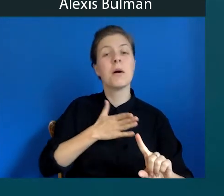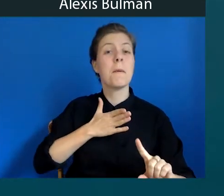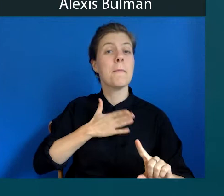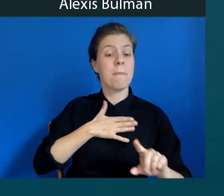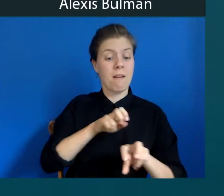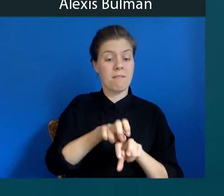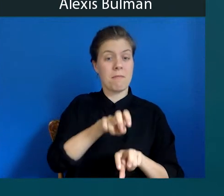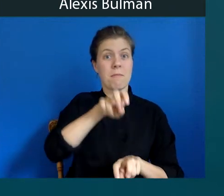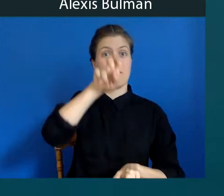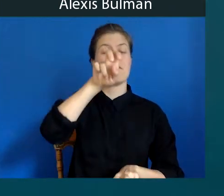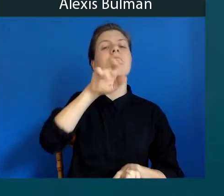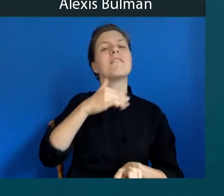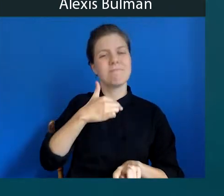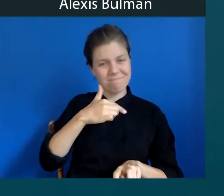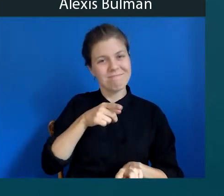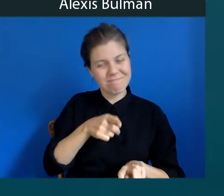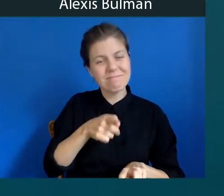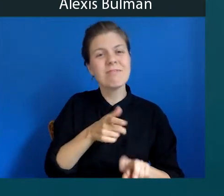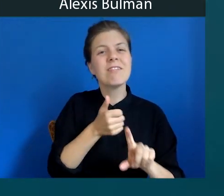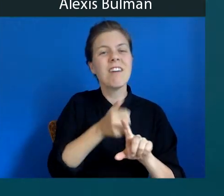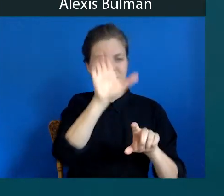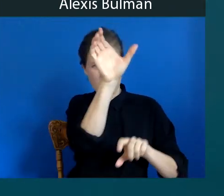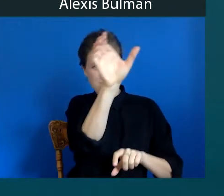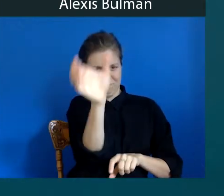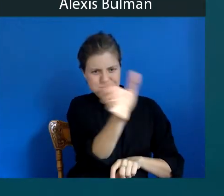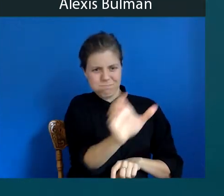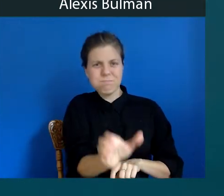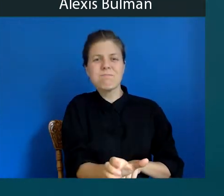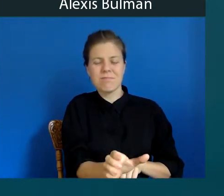know, is a curvature of the spine.